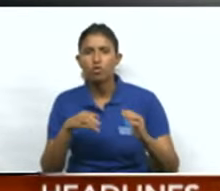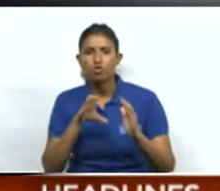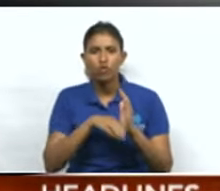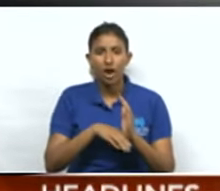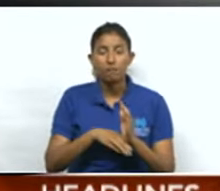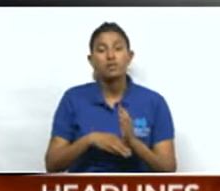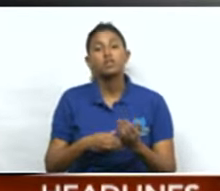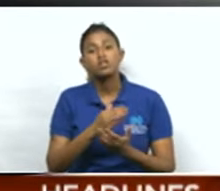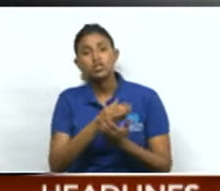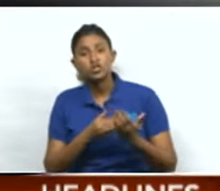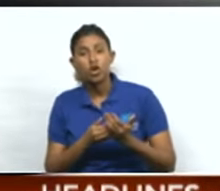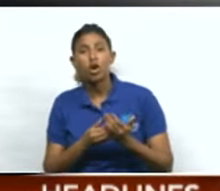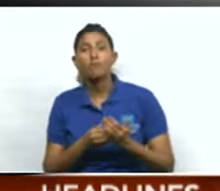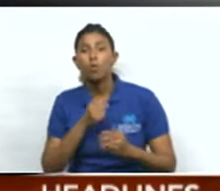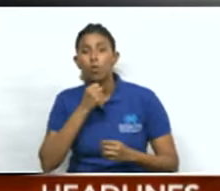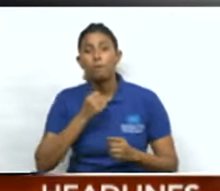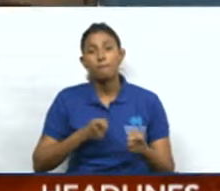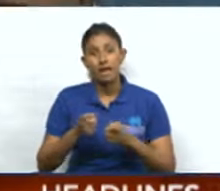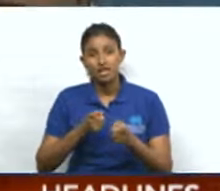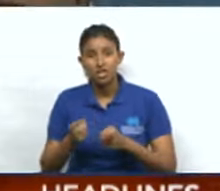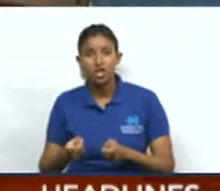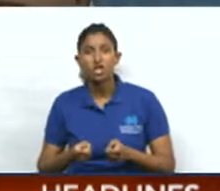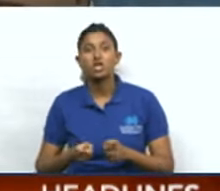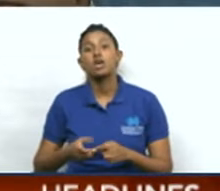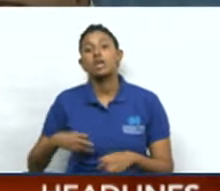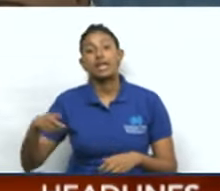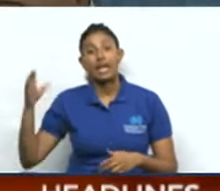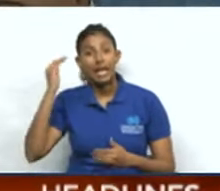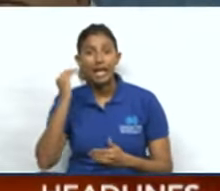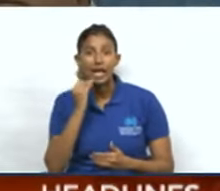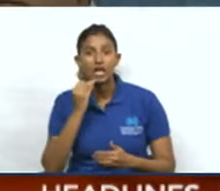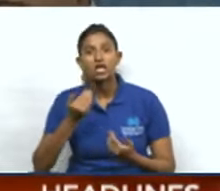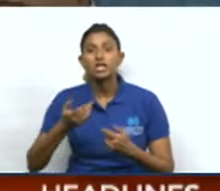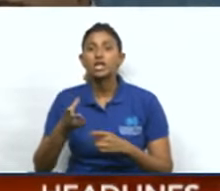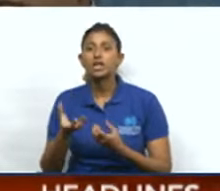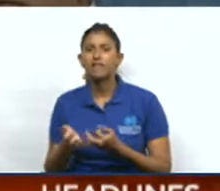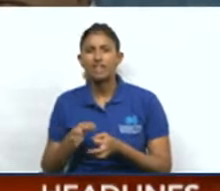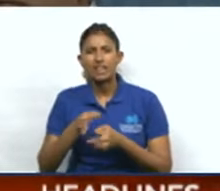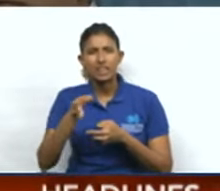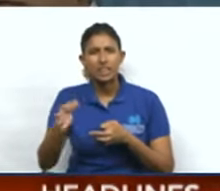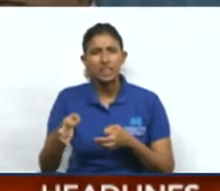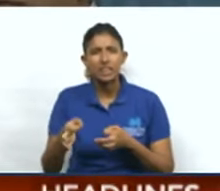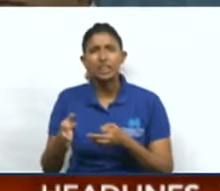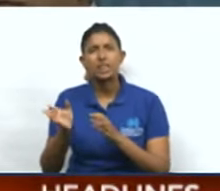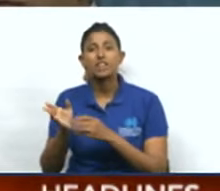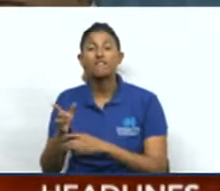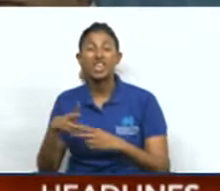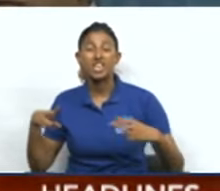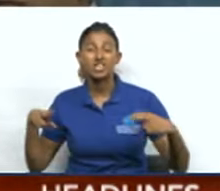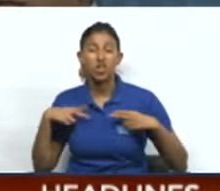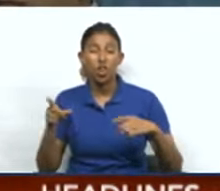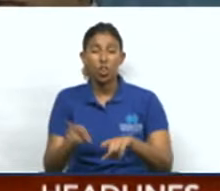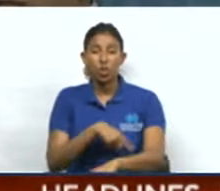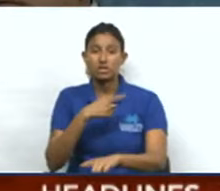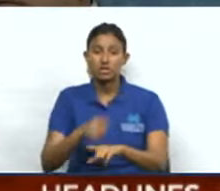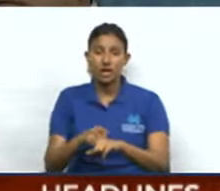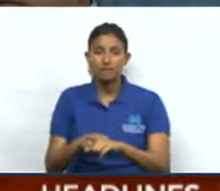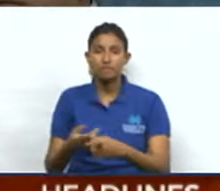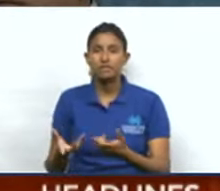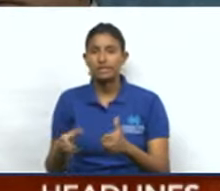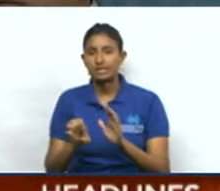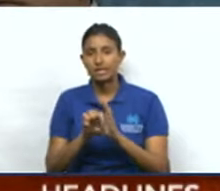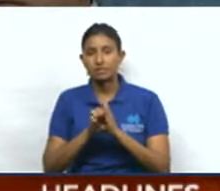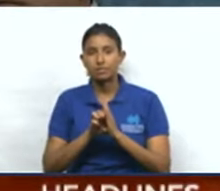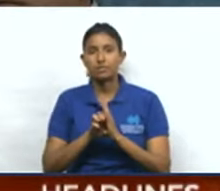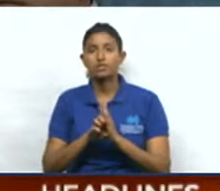some cases, for as long as 5 years. One of the officers going on a lengthy vacation is Senior Superintendent Roger